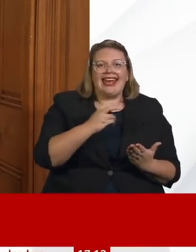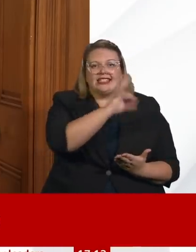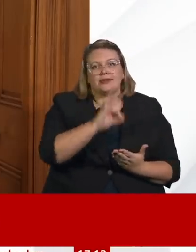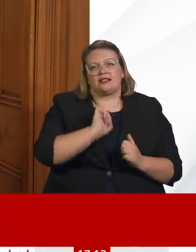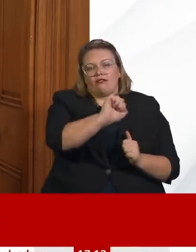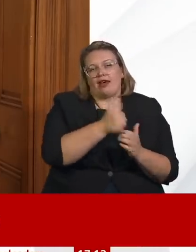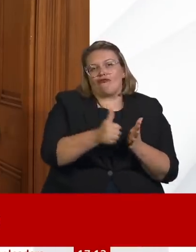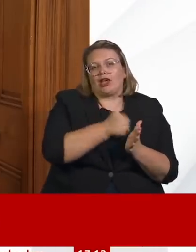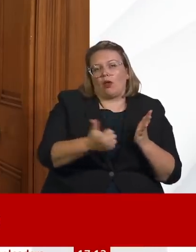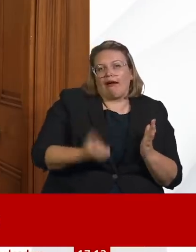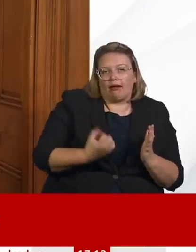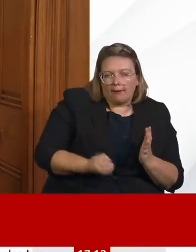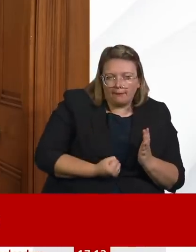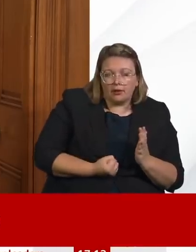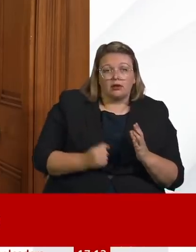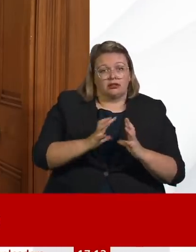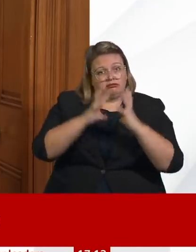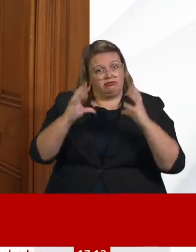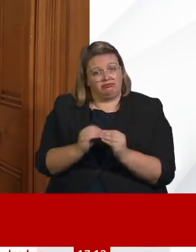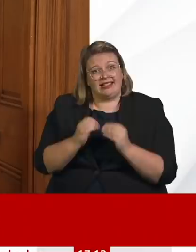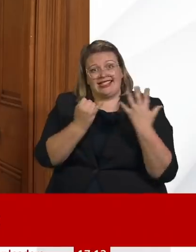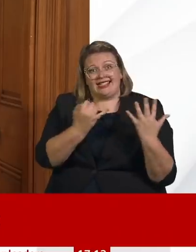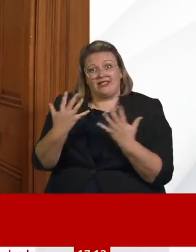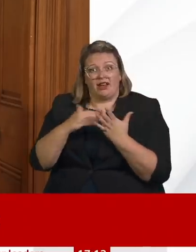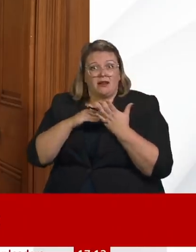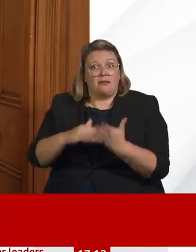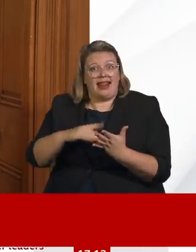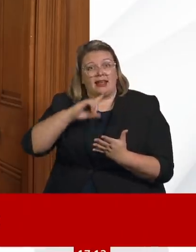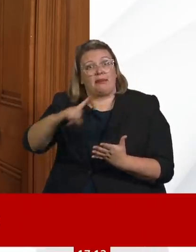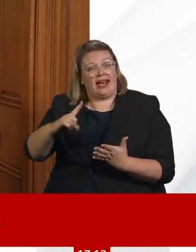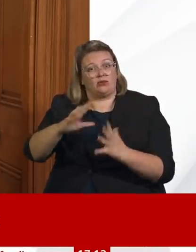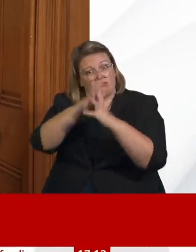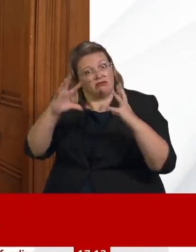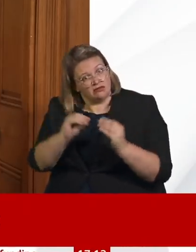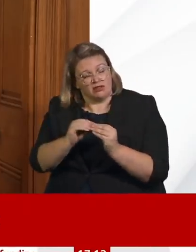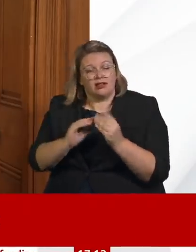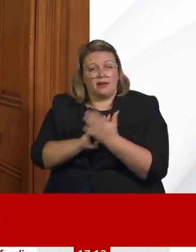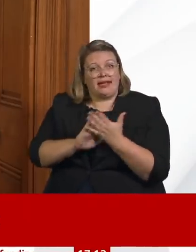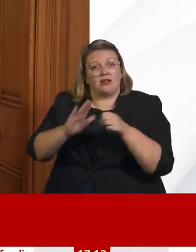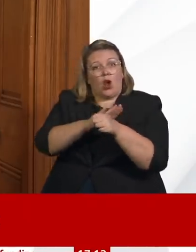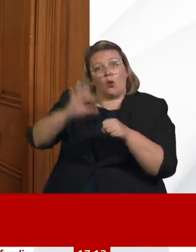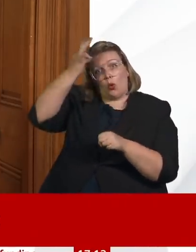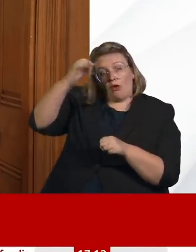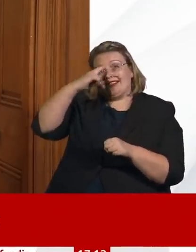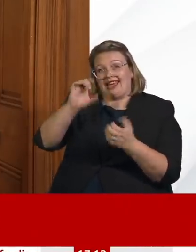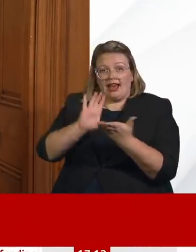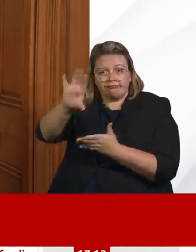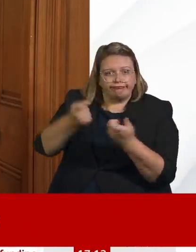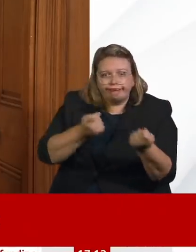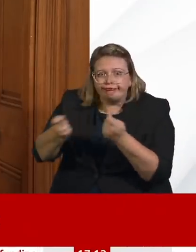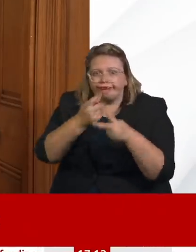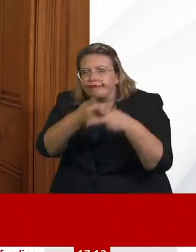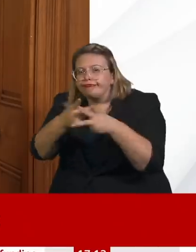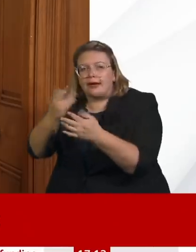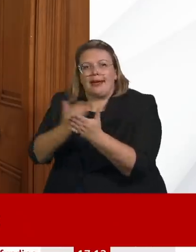to £465 million to help local authorities implement and enforce restrictions. Greater Manchester will